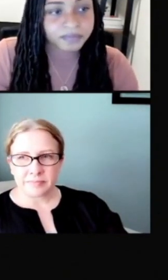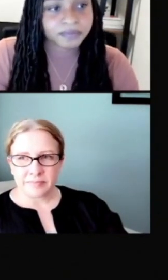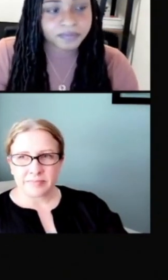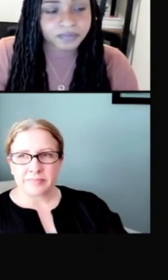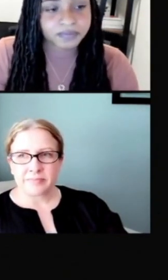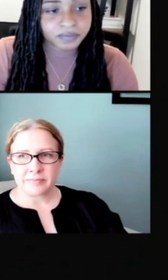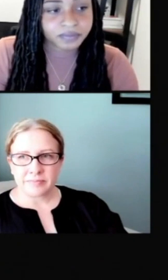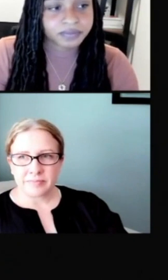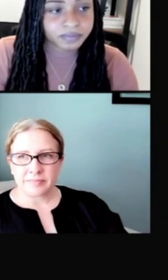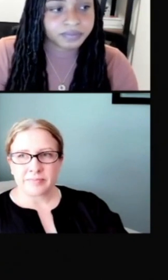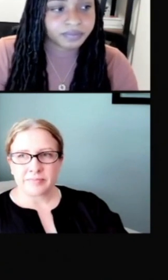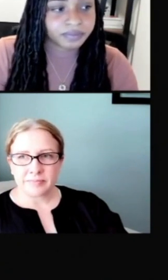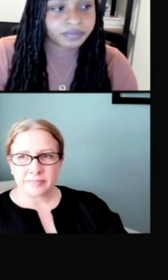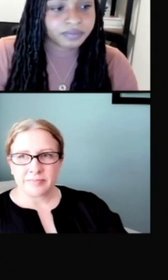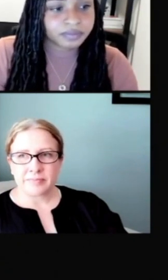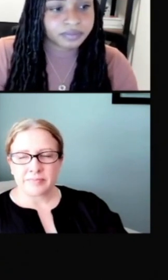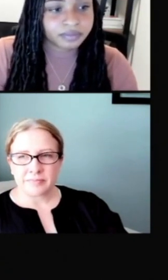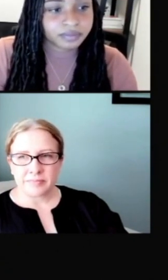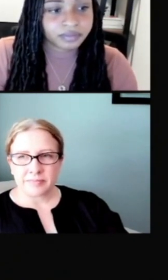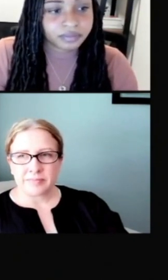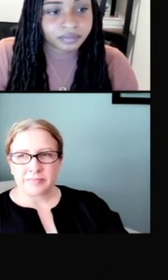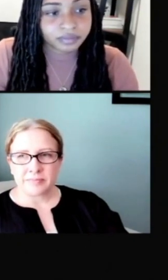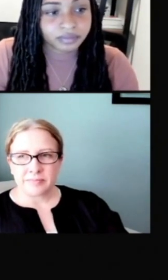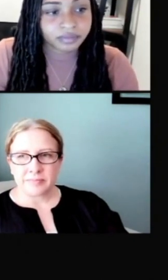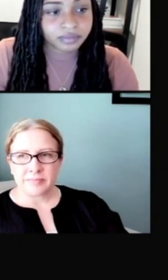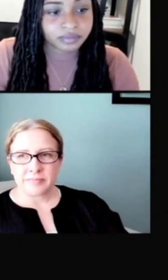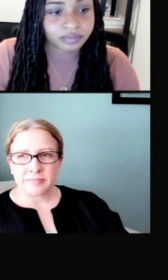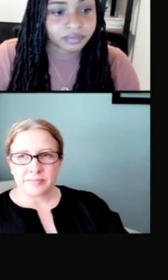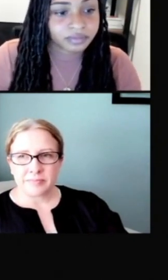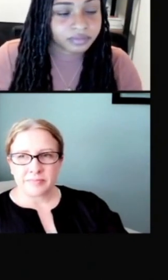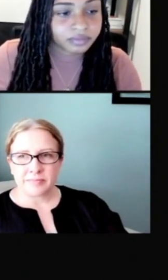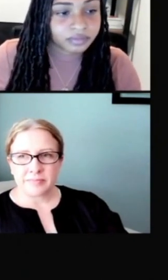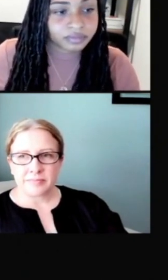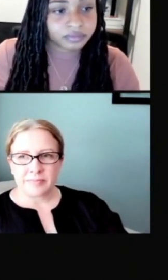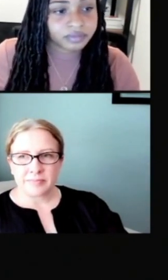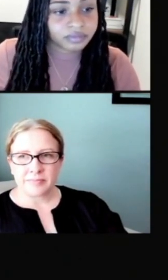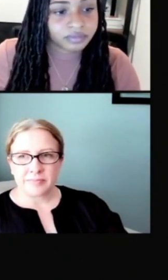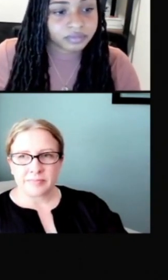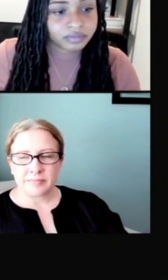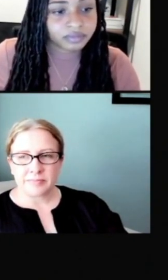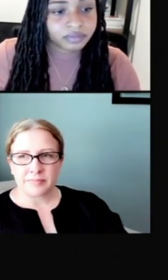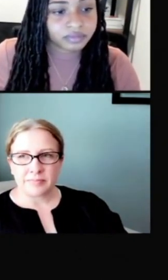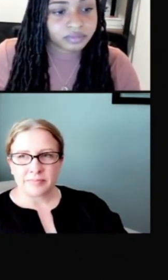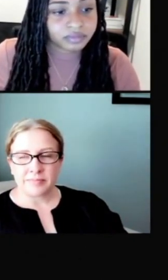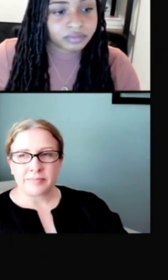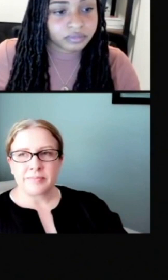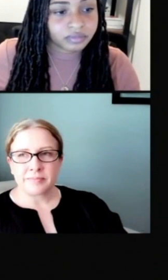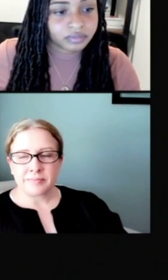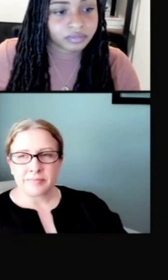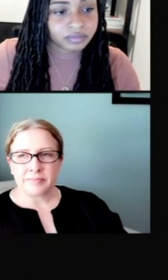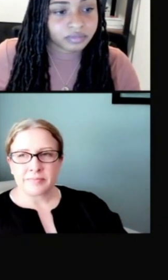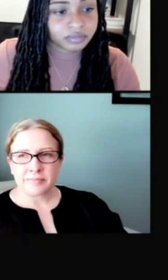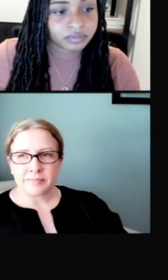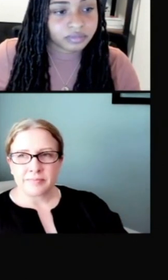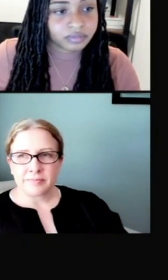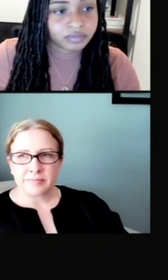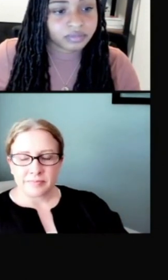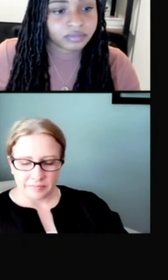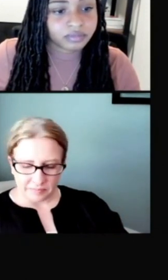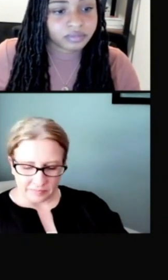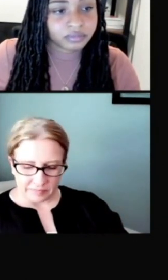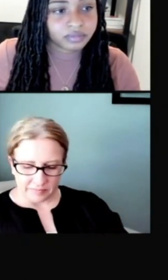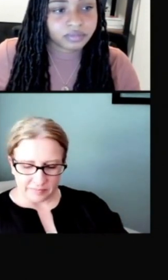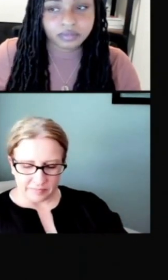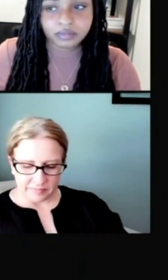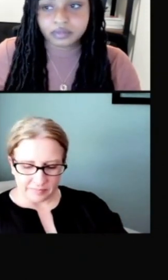much. And what we need to know, that's why it's very important here at Kedren, we let people choose their vaccine, Pfizer, Moderna, J&J. So we're not imposing